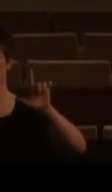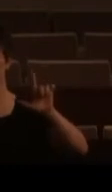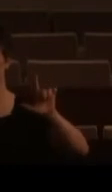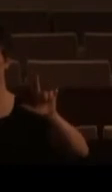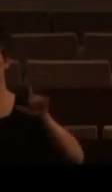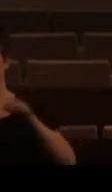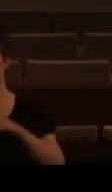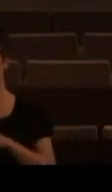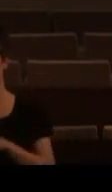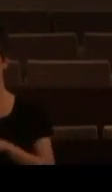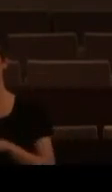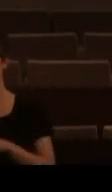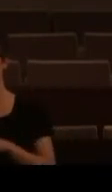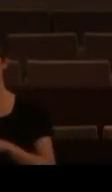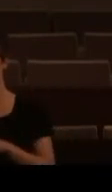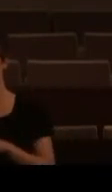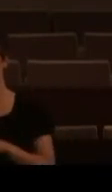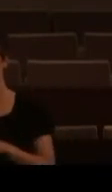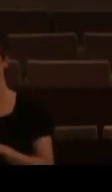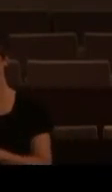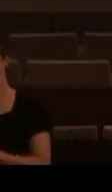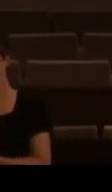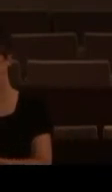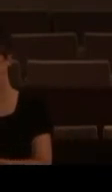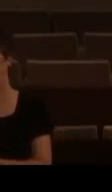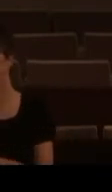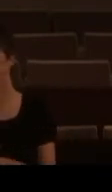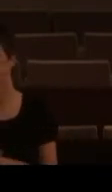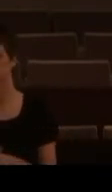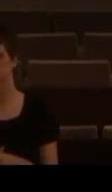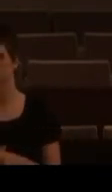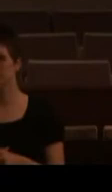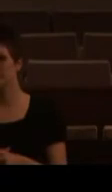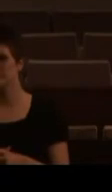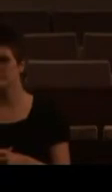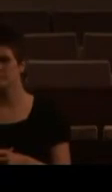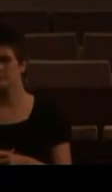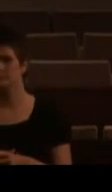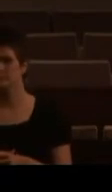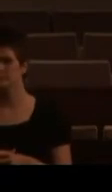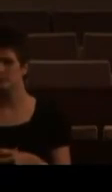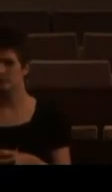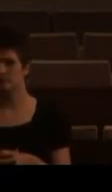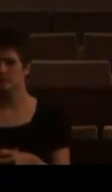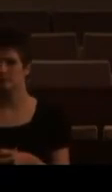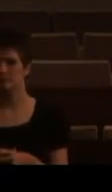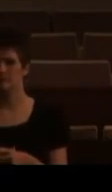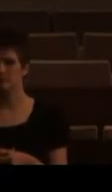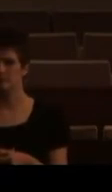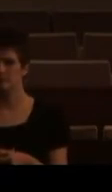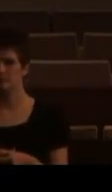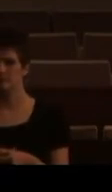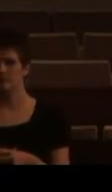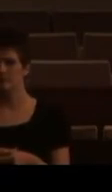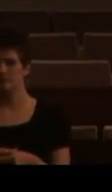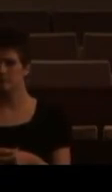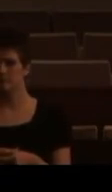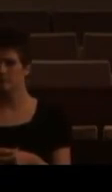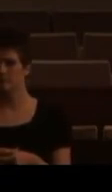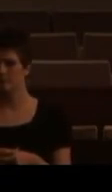a tobacco plantation in Missouri, and he and his family crossed the plains